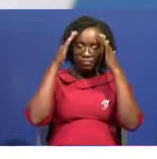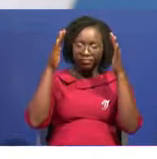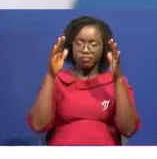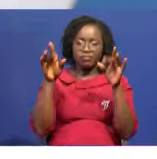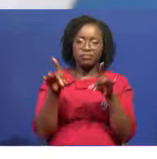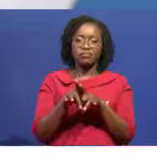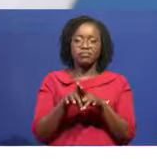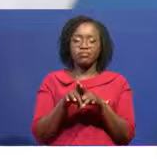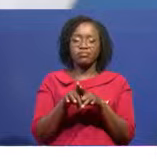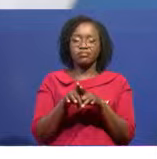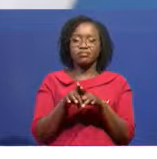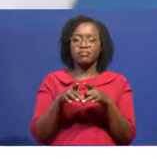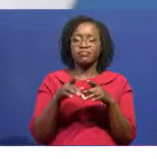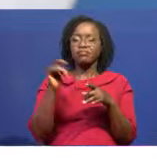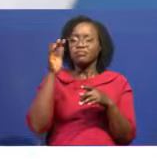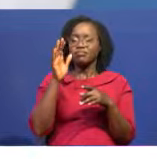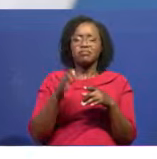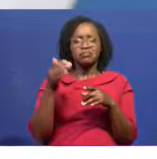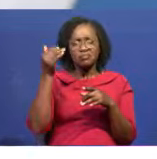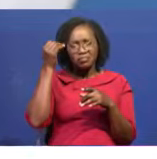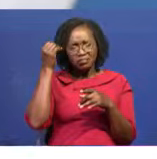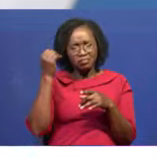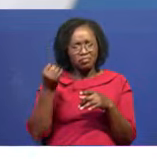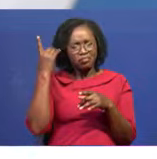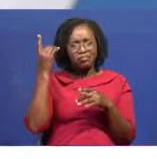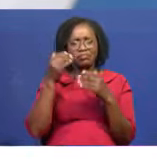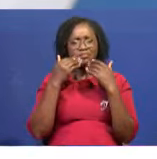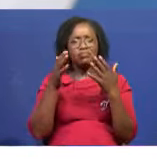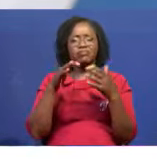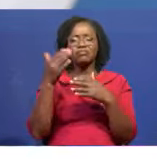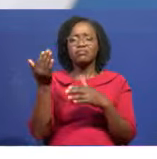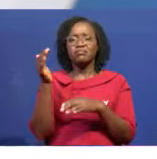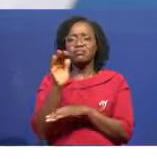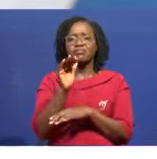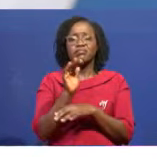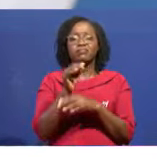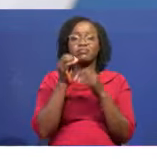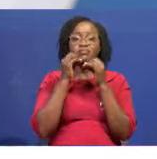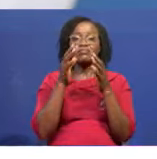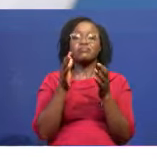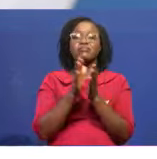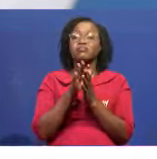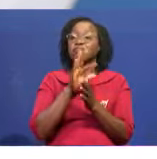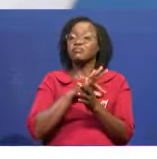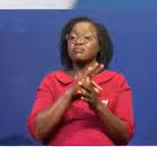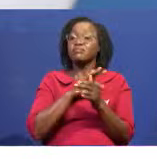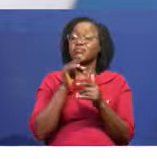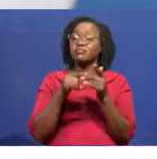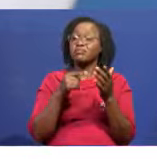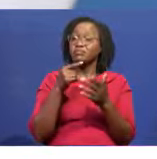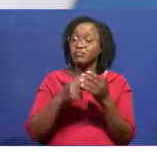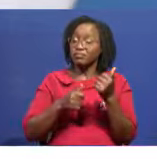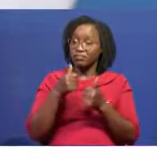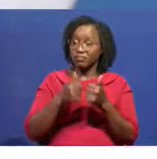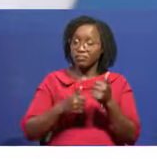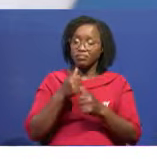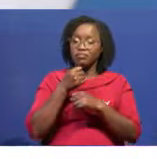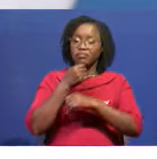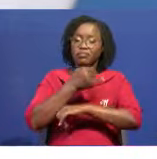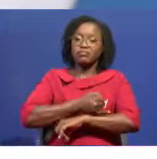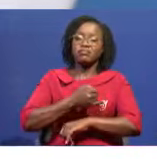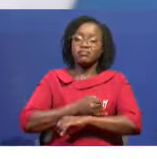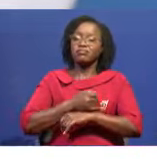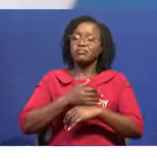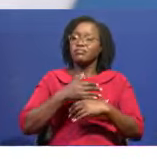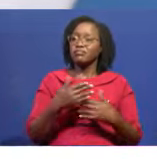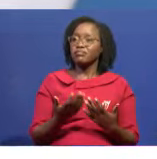Many Kenyans still don't understand how to request for information and what are the benefits of having this information, and